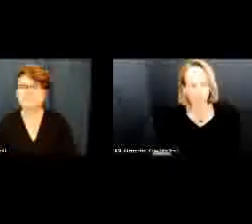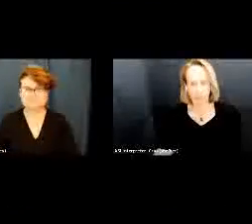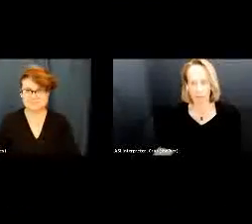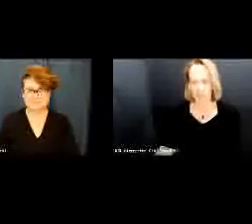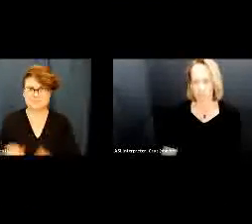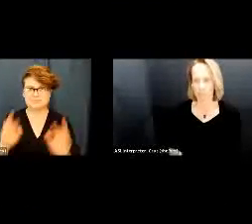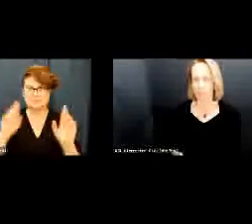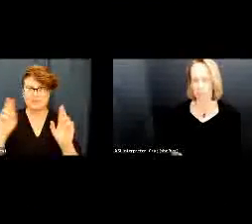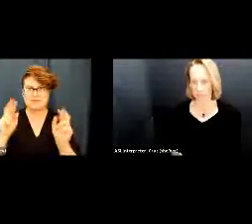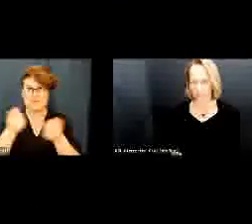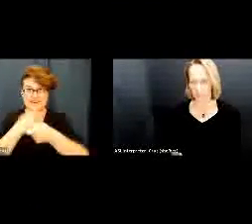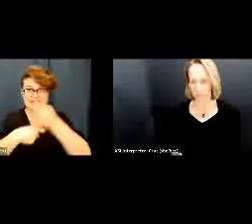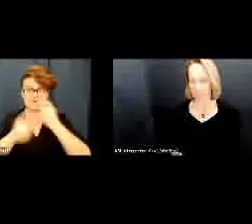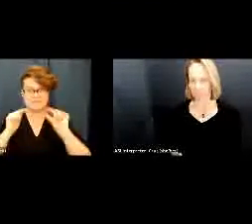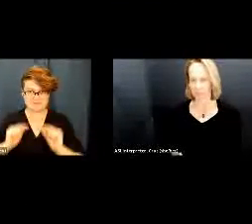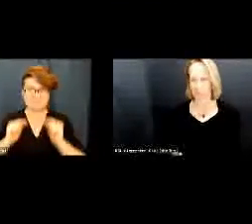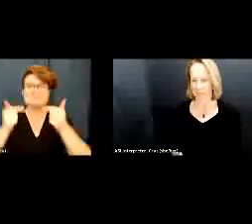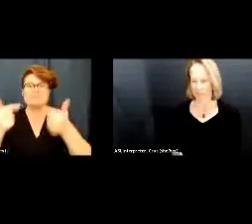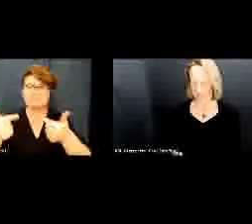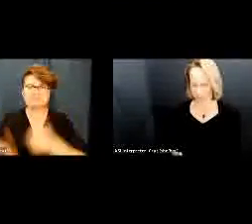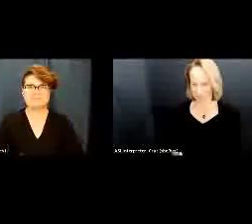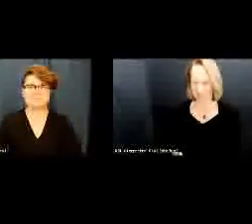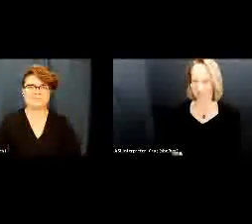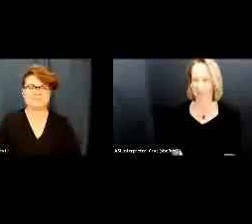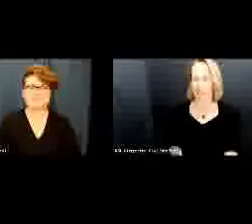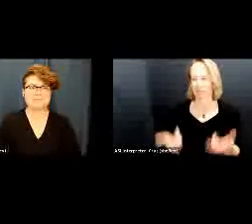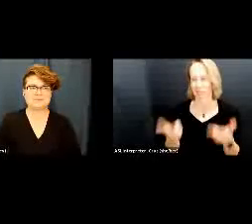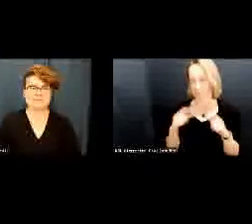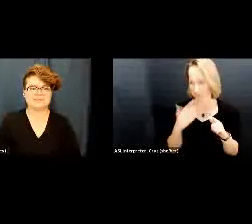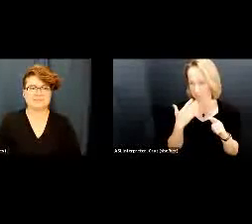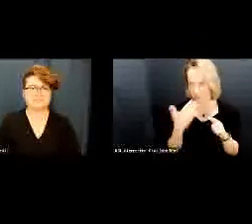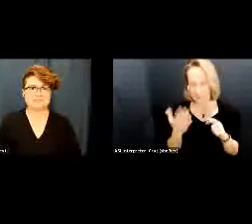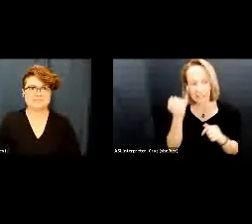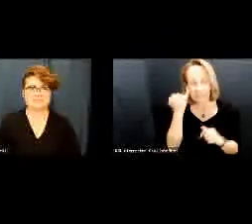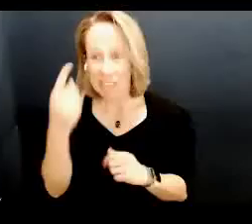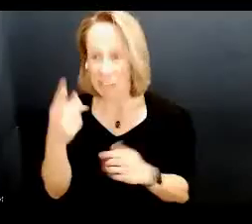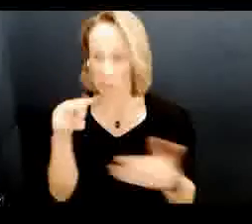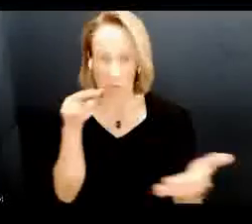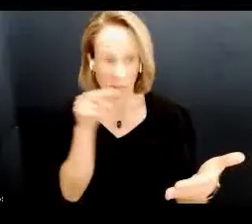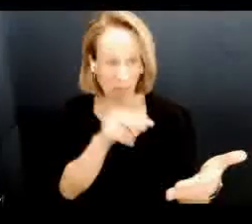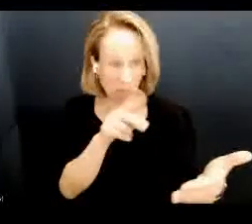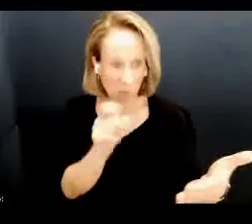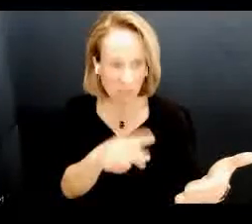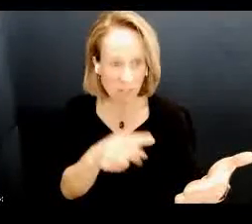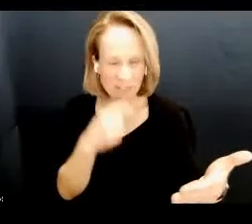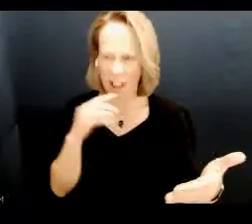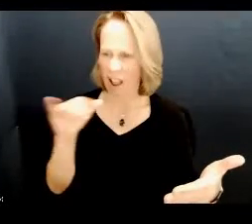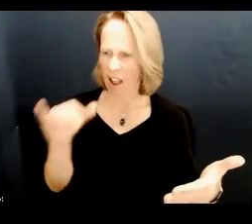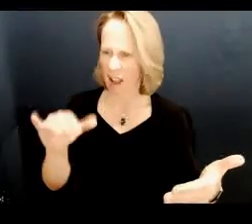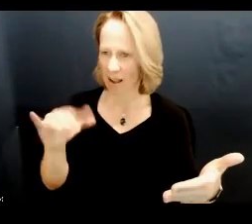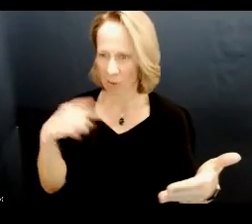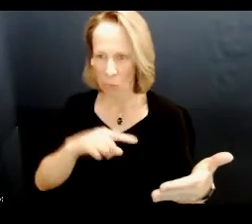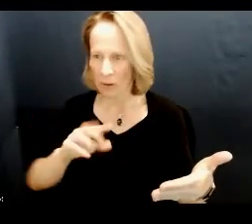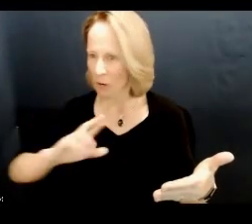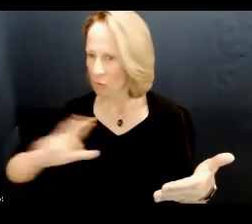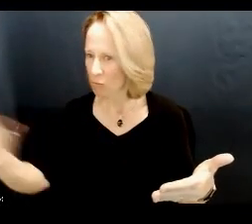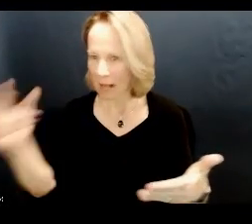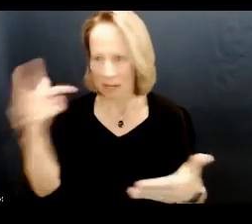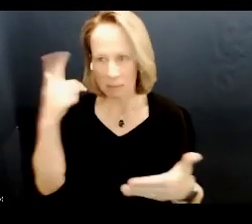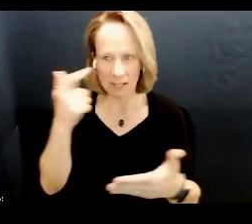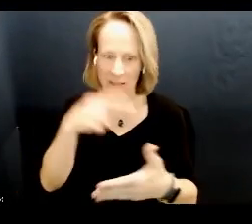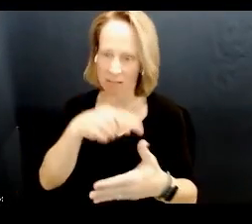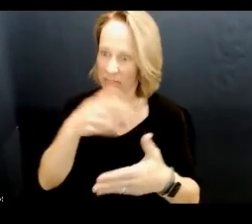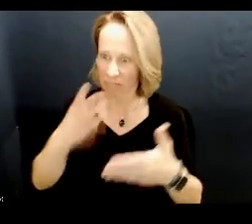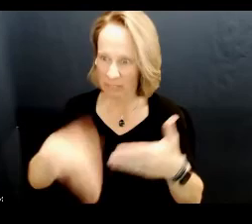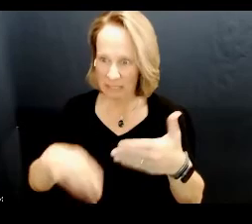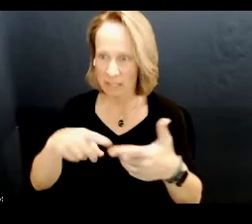But if you looked at these questions and you're like, we are absolutely ready, like we have done all of these things, awesome. So now we are ready to start